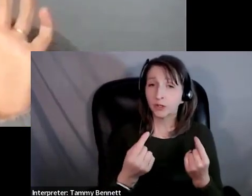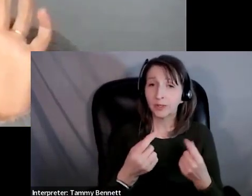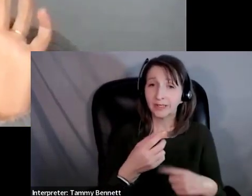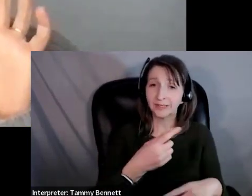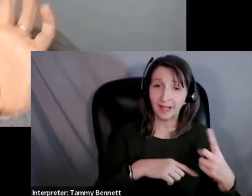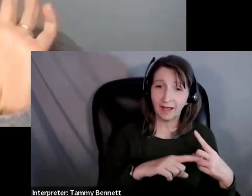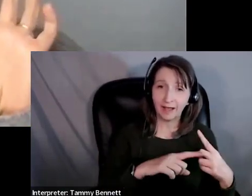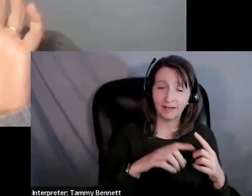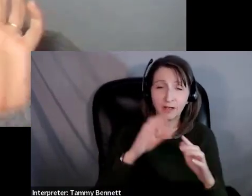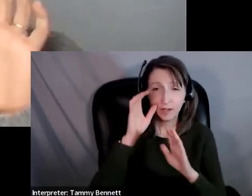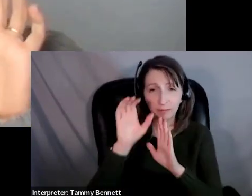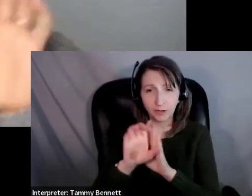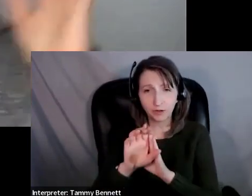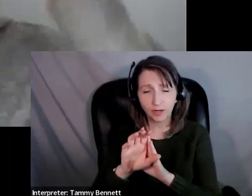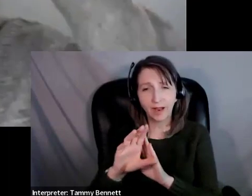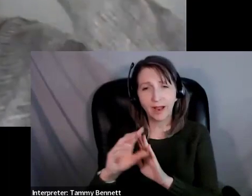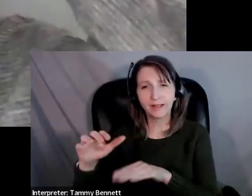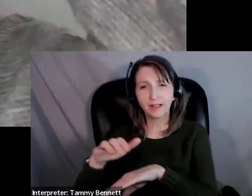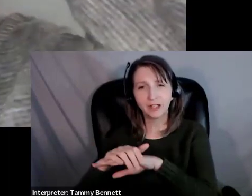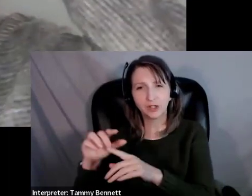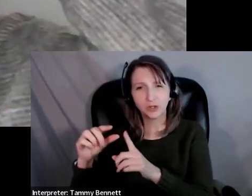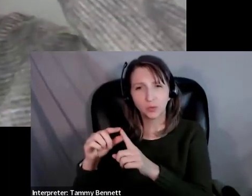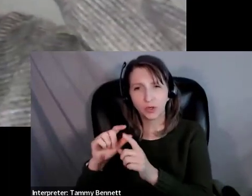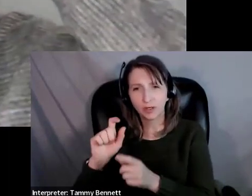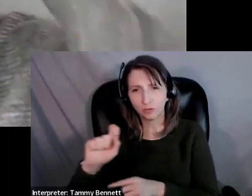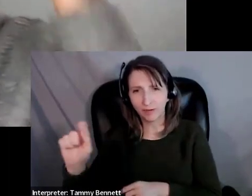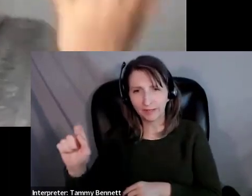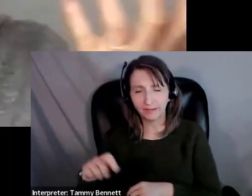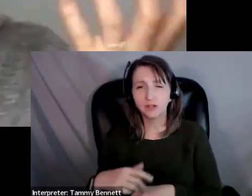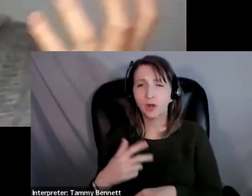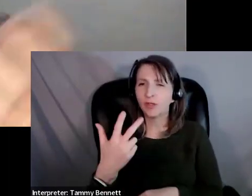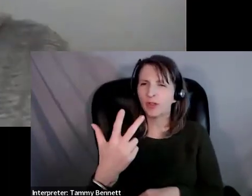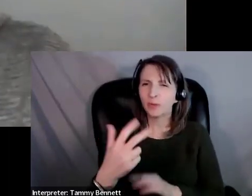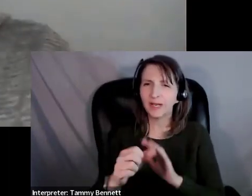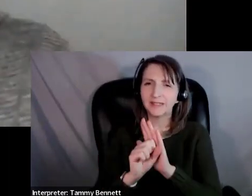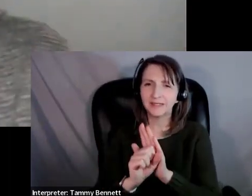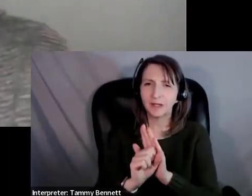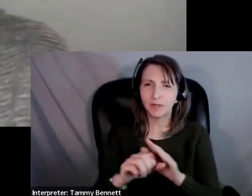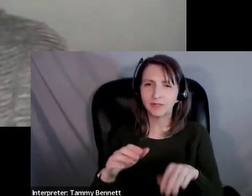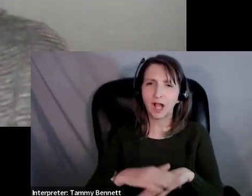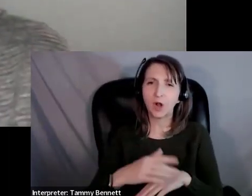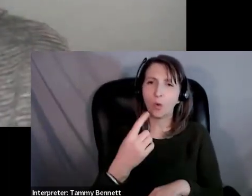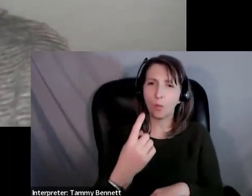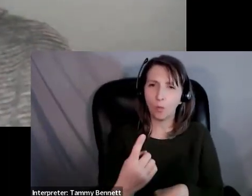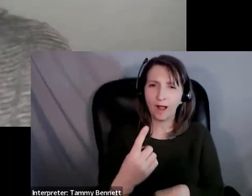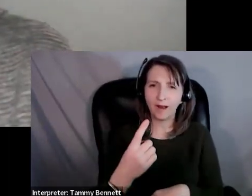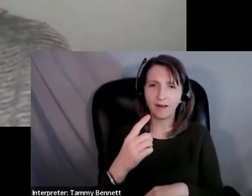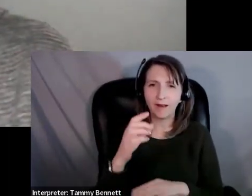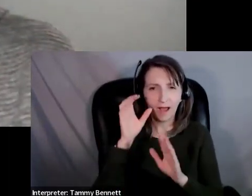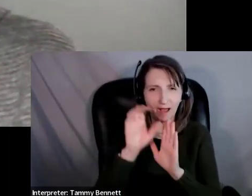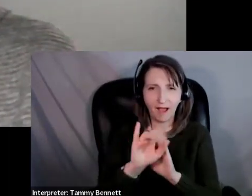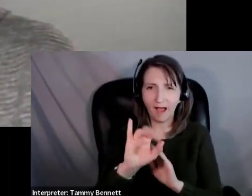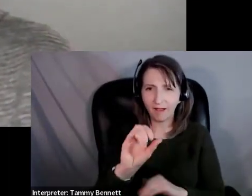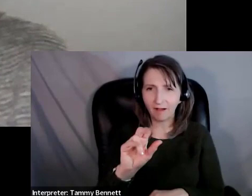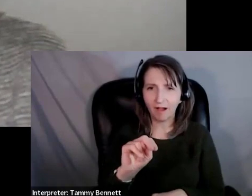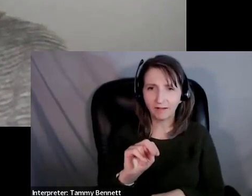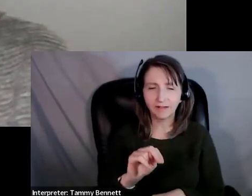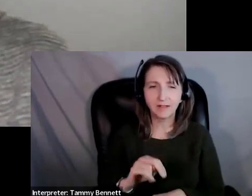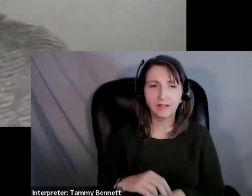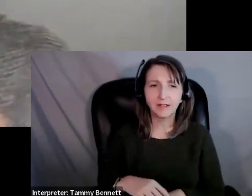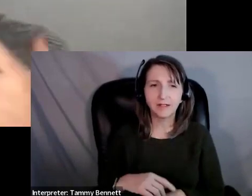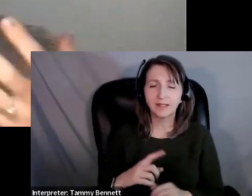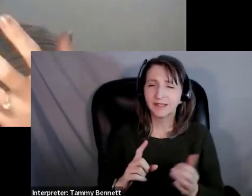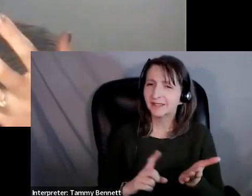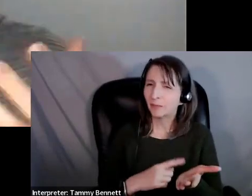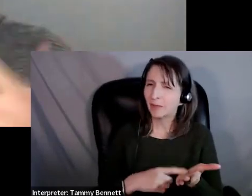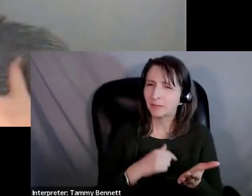also have the written word. So there's three symbols on one icon, but it does depend on the visual and the sign for some signs. I wouldn't recommend